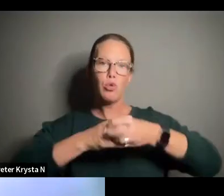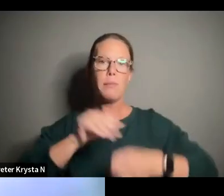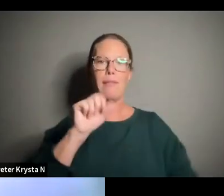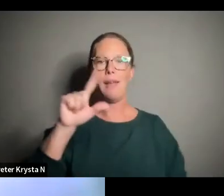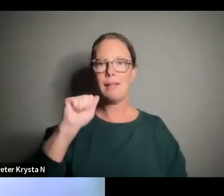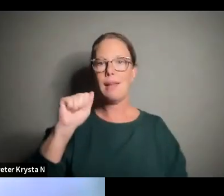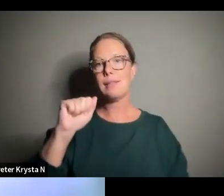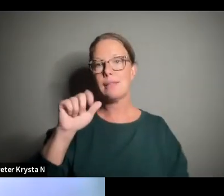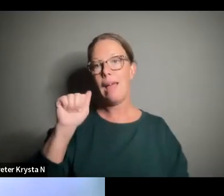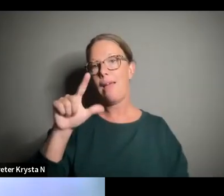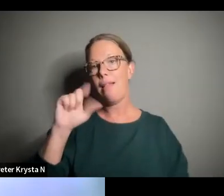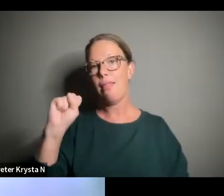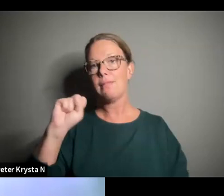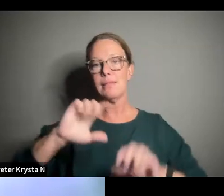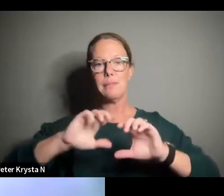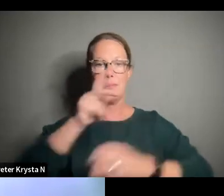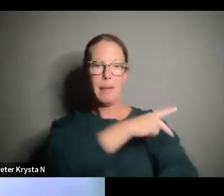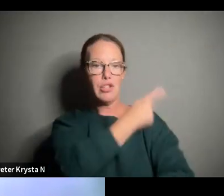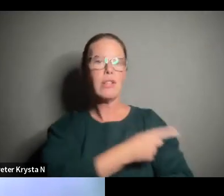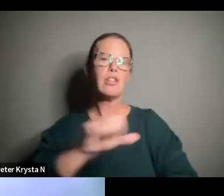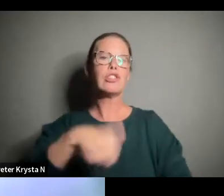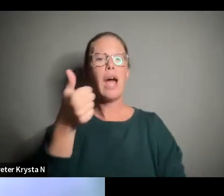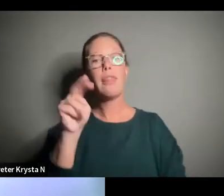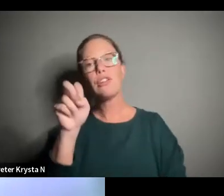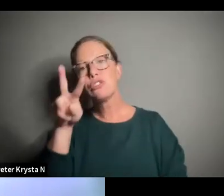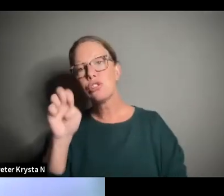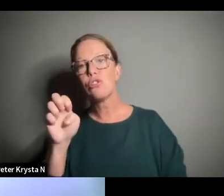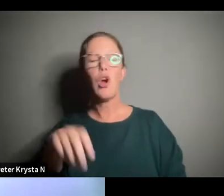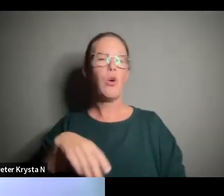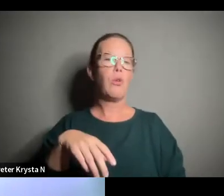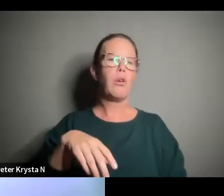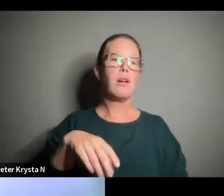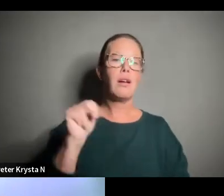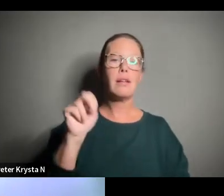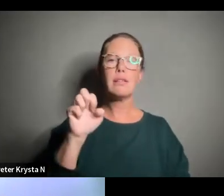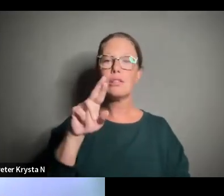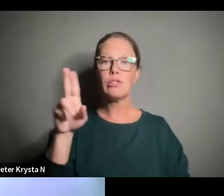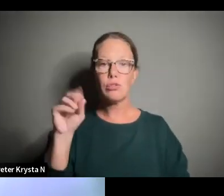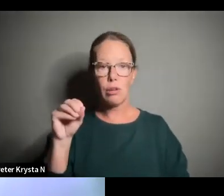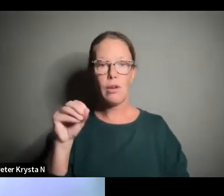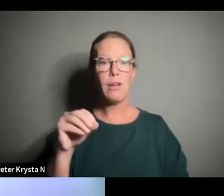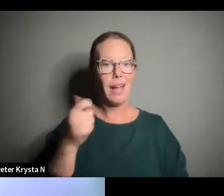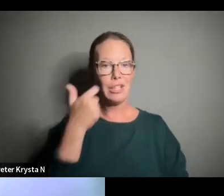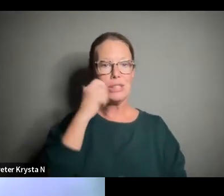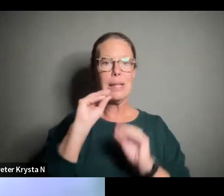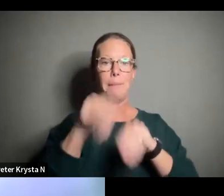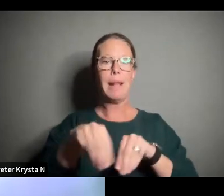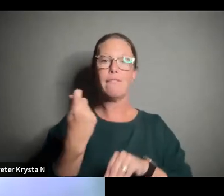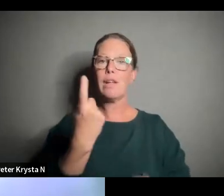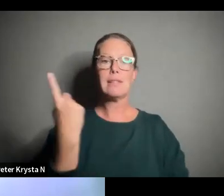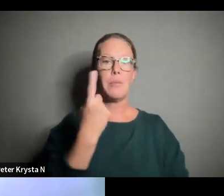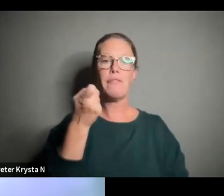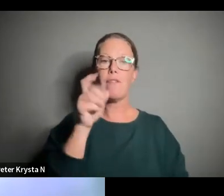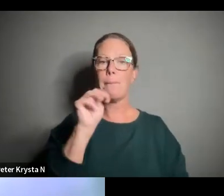patients. Now, there's a lot of other neuromuscular diseases, such as Pompe's disease. Today I just implanted somebody from Minnesota with